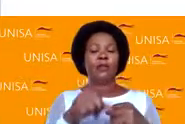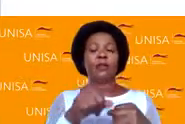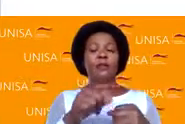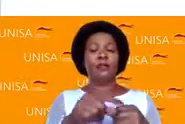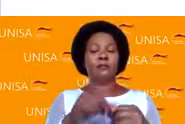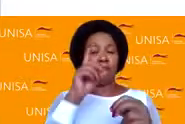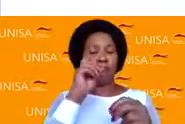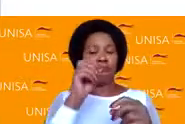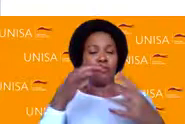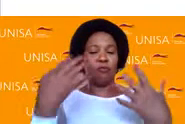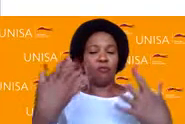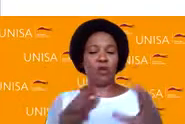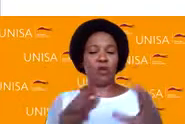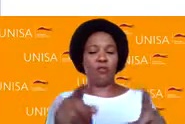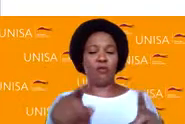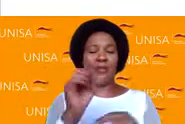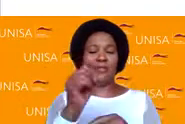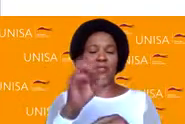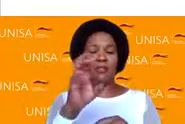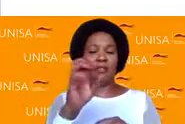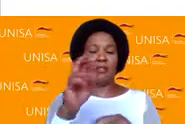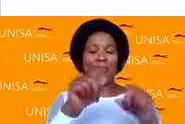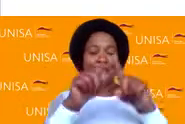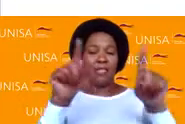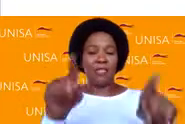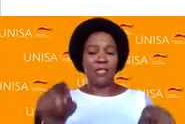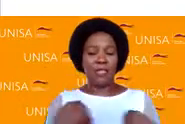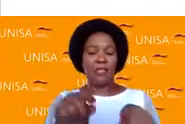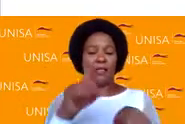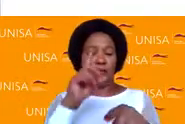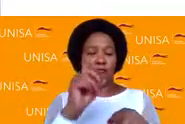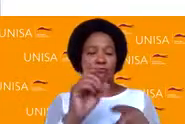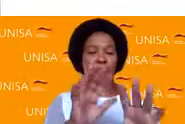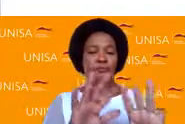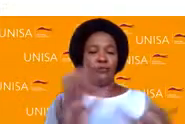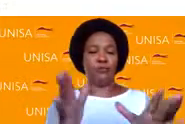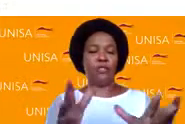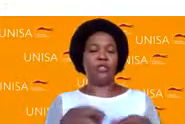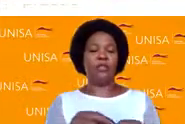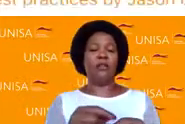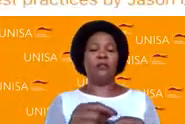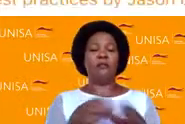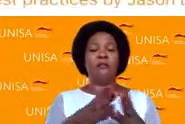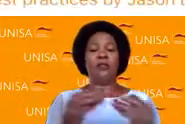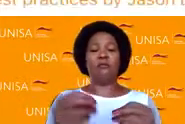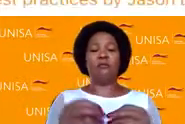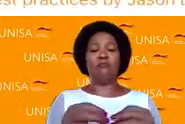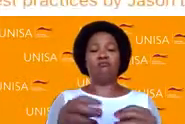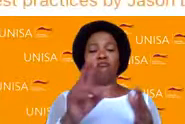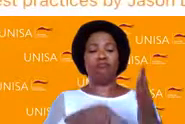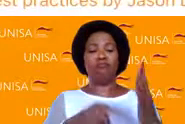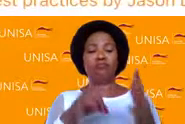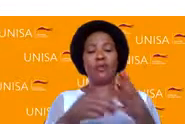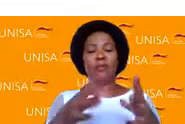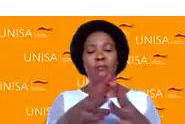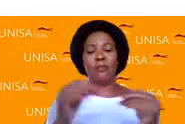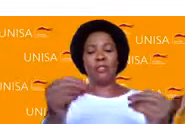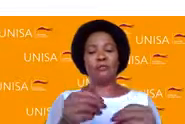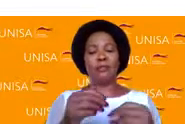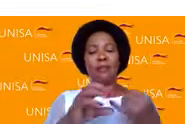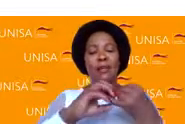the final page of submissions. So I'm going to finish review here. So I'm done with my second